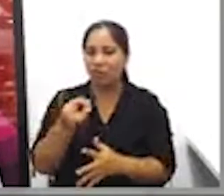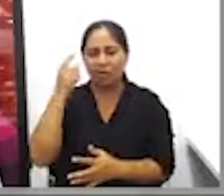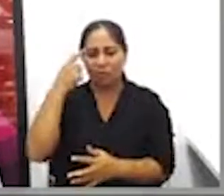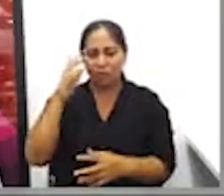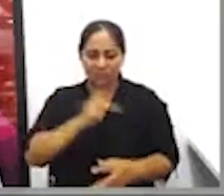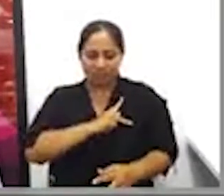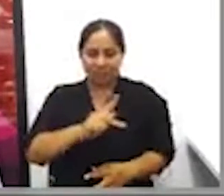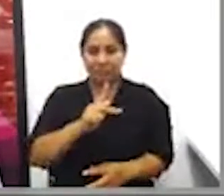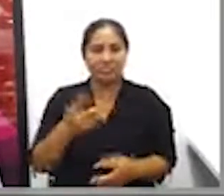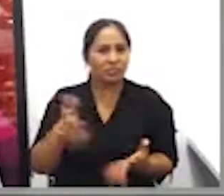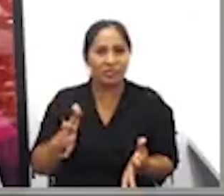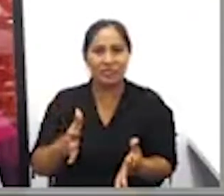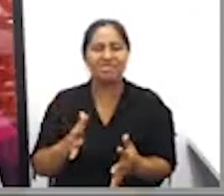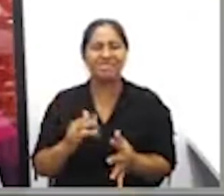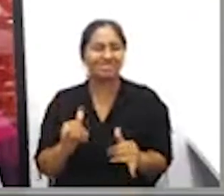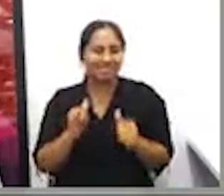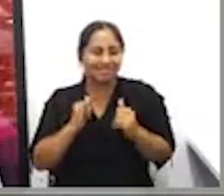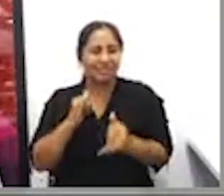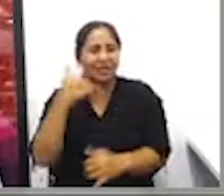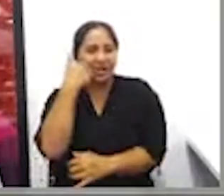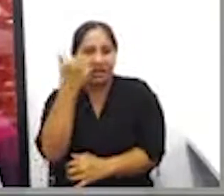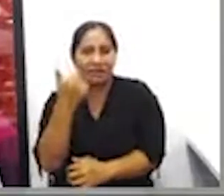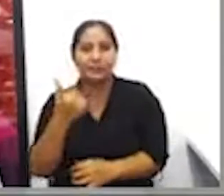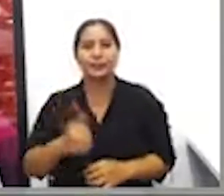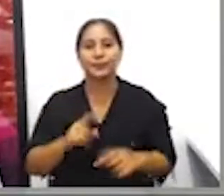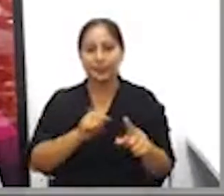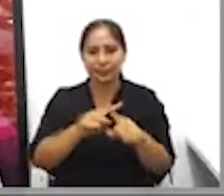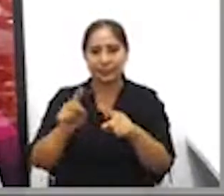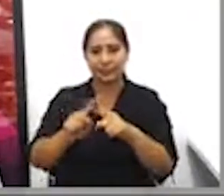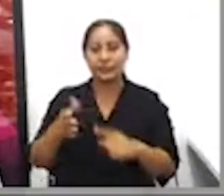the guys do. And you know what the guys do?